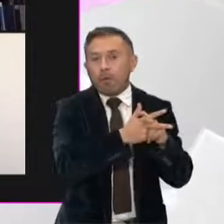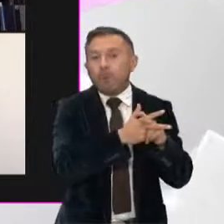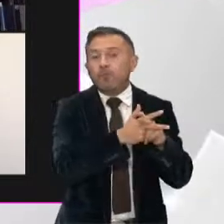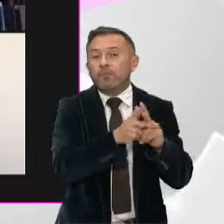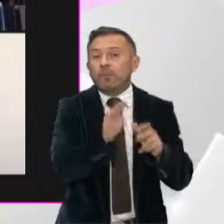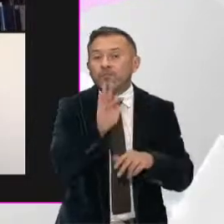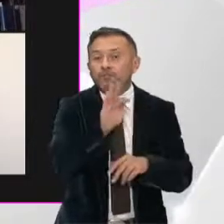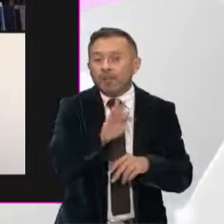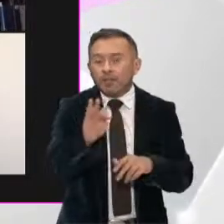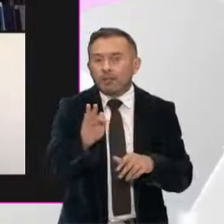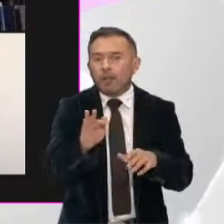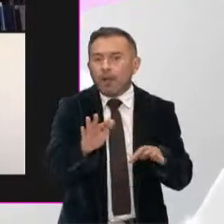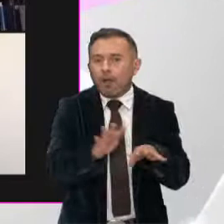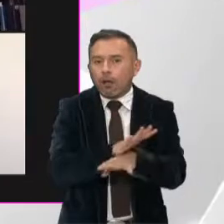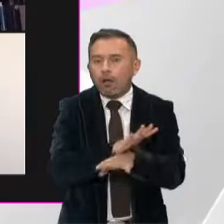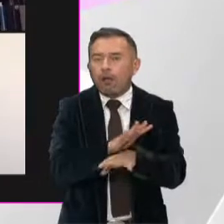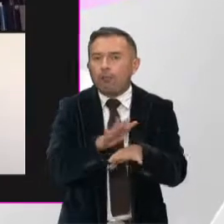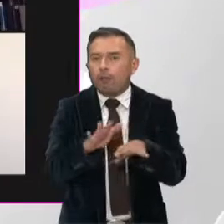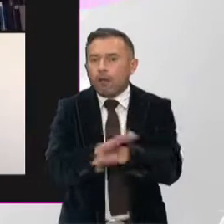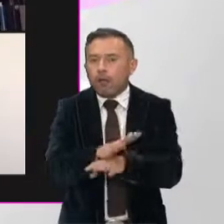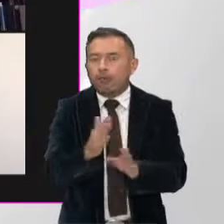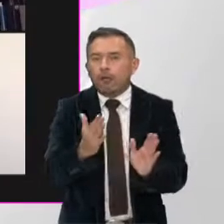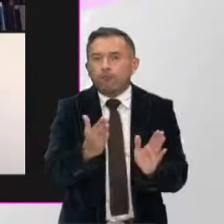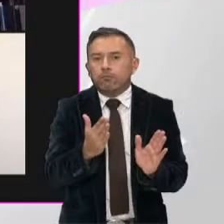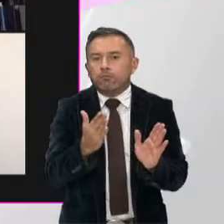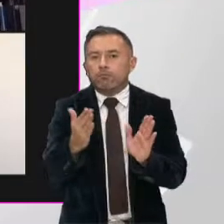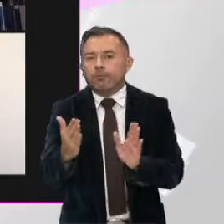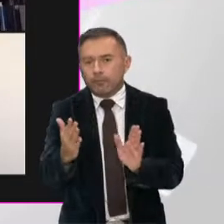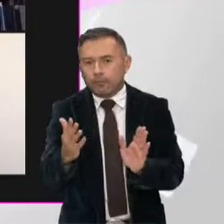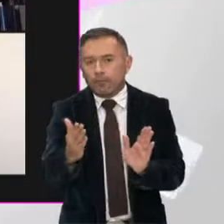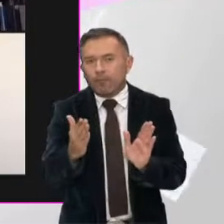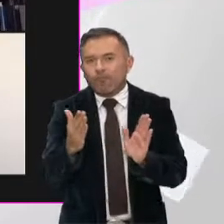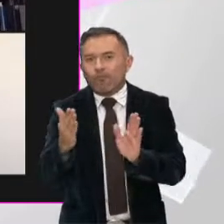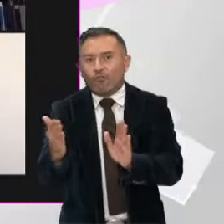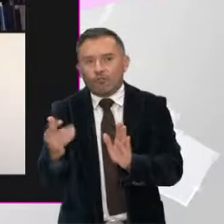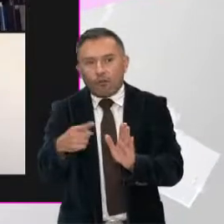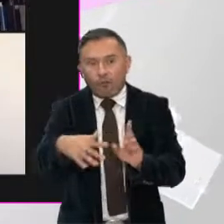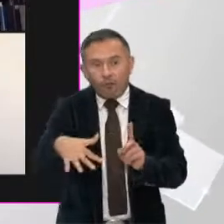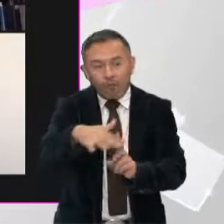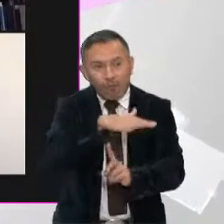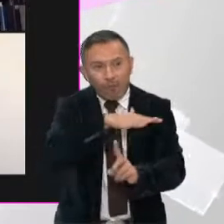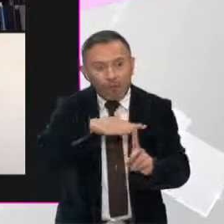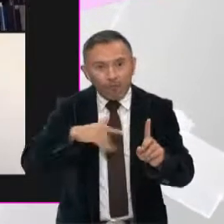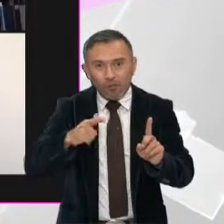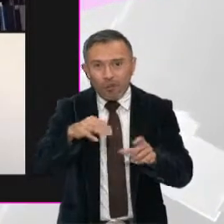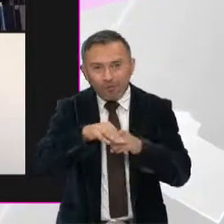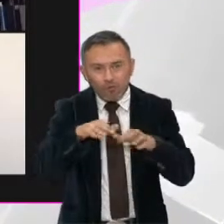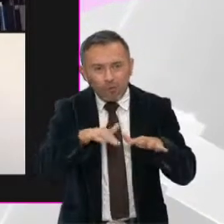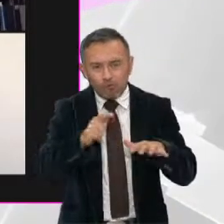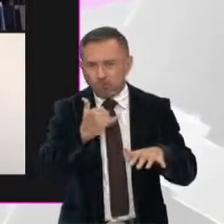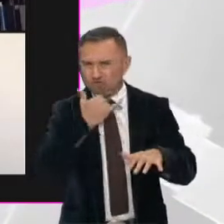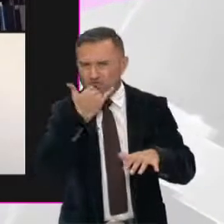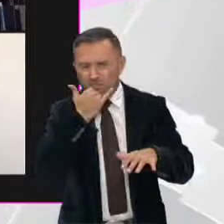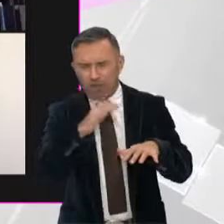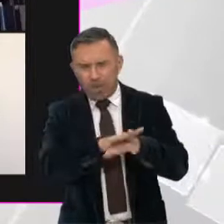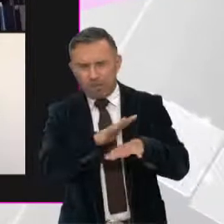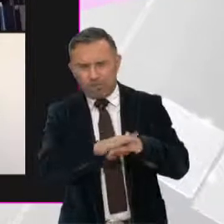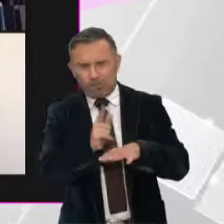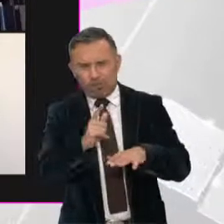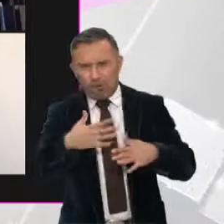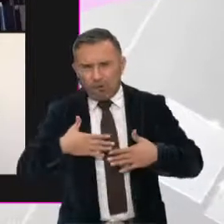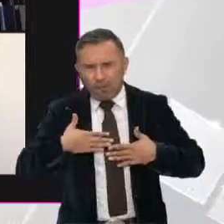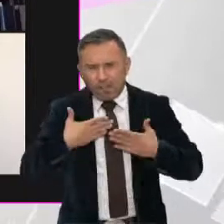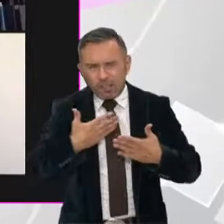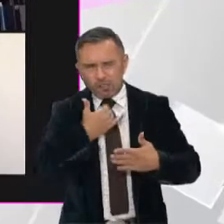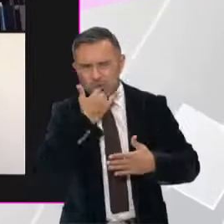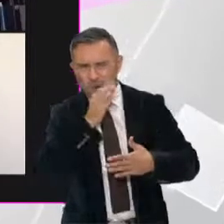in your country, the changing of dates, this was not helping the stability and